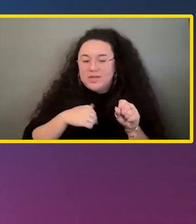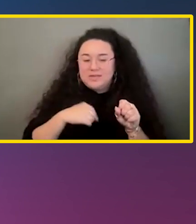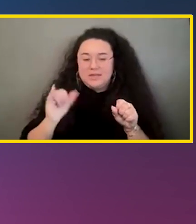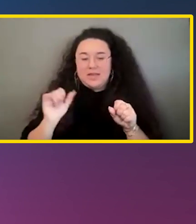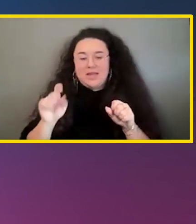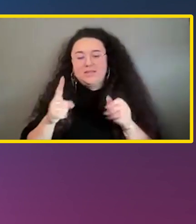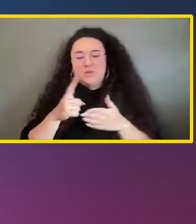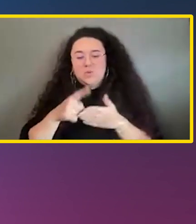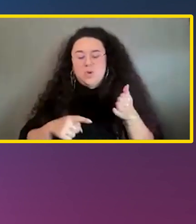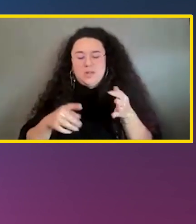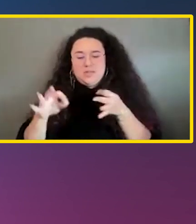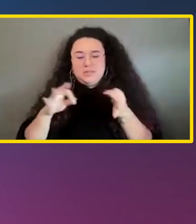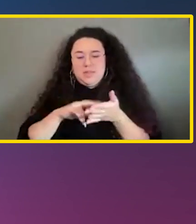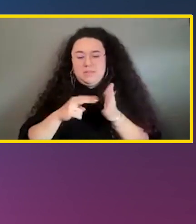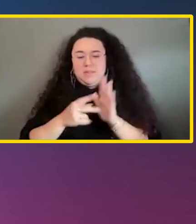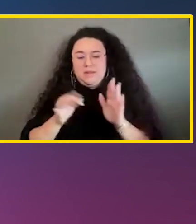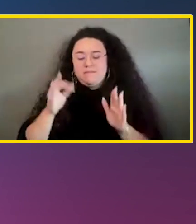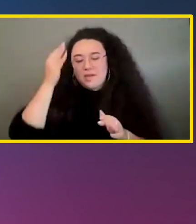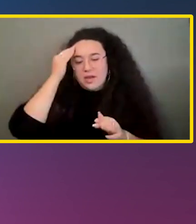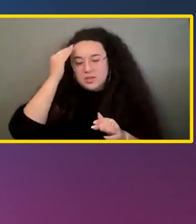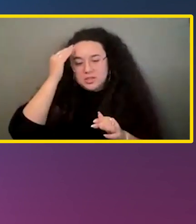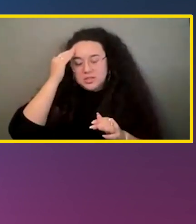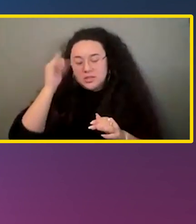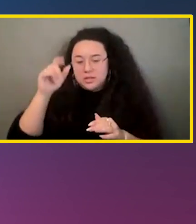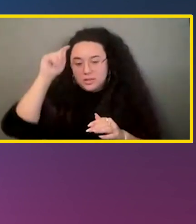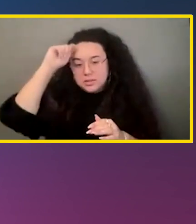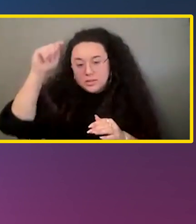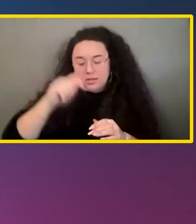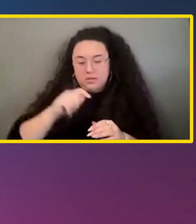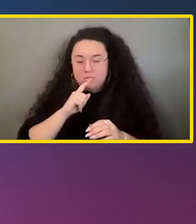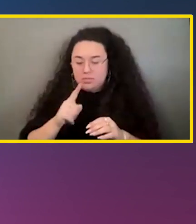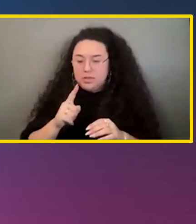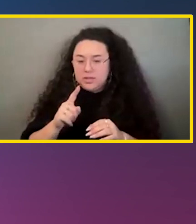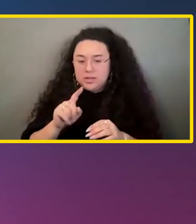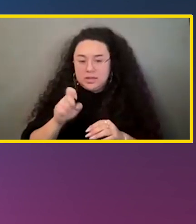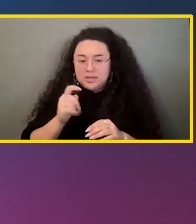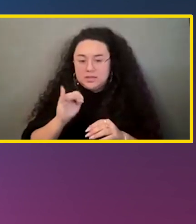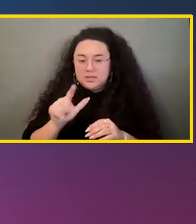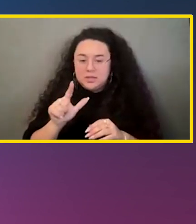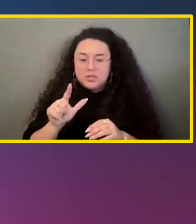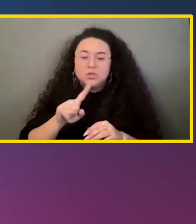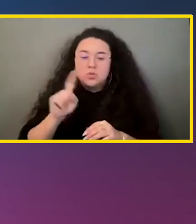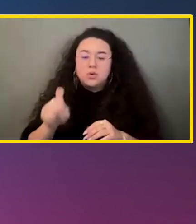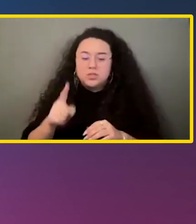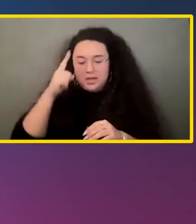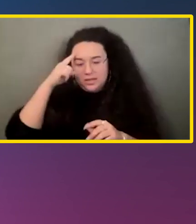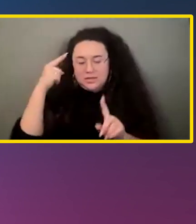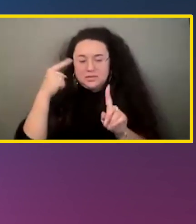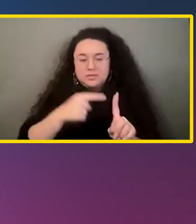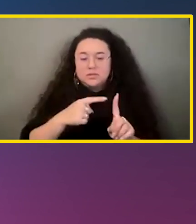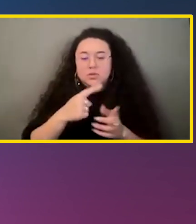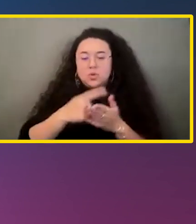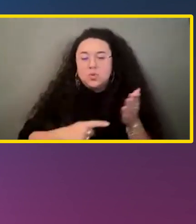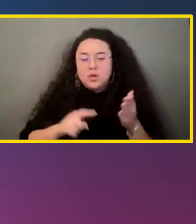asking like what defines consciousness, right? I mean, it's a very existential question. But I do think that it does come down to kind of